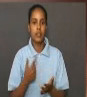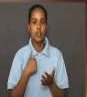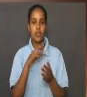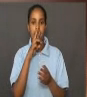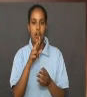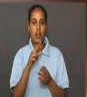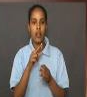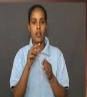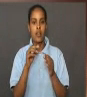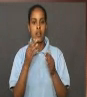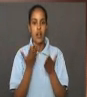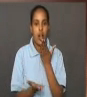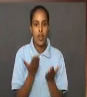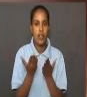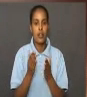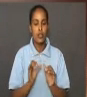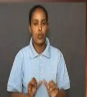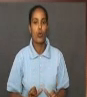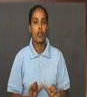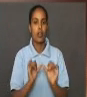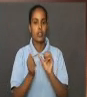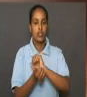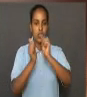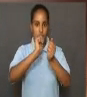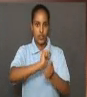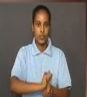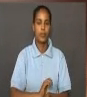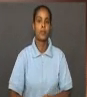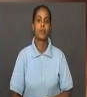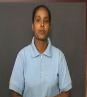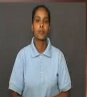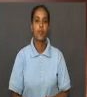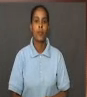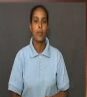These are the criterion for spontaneous change.